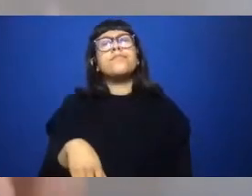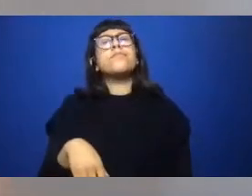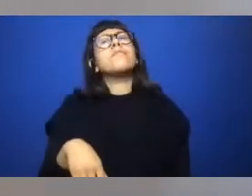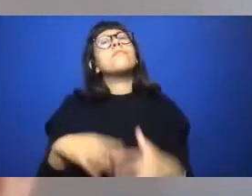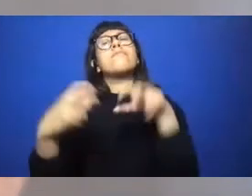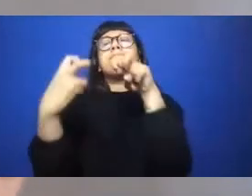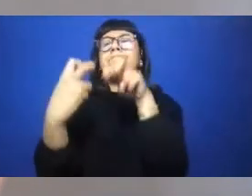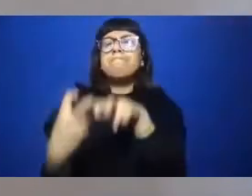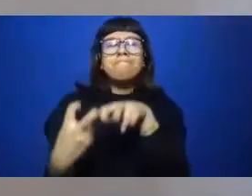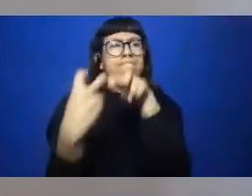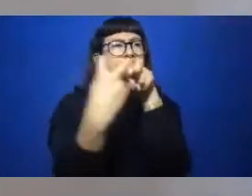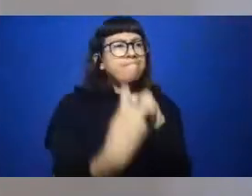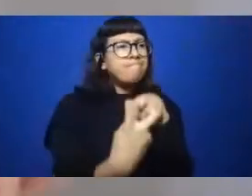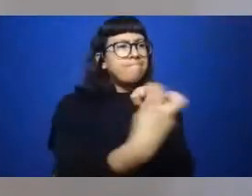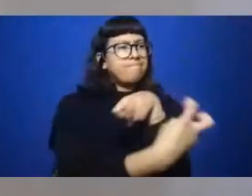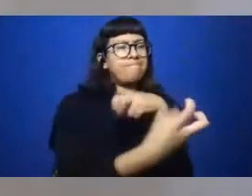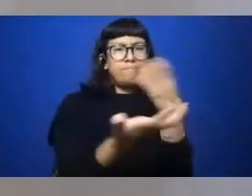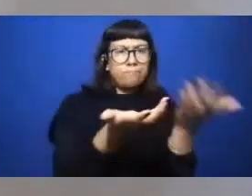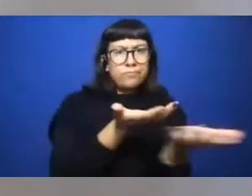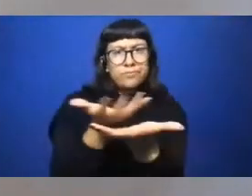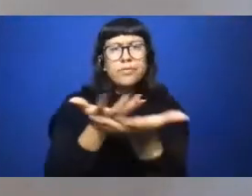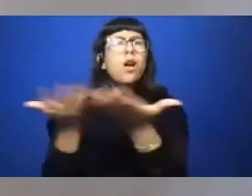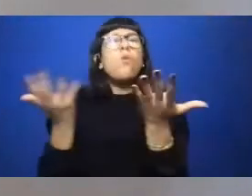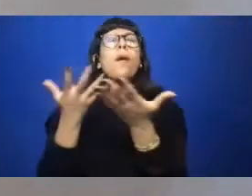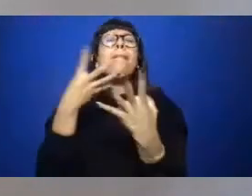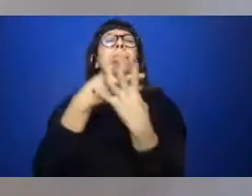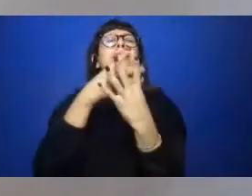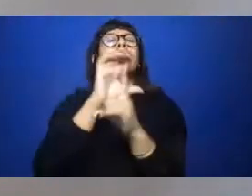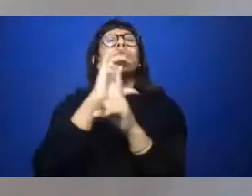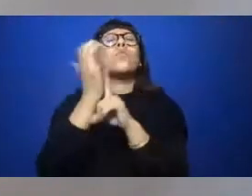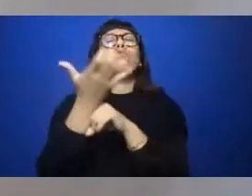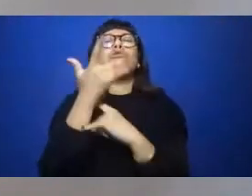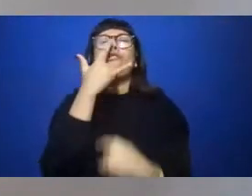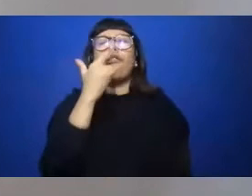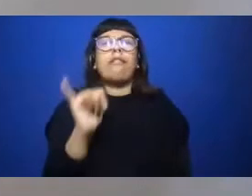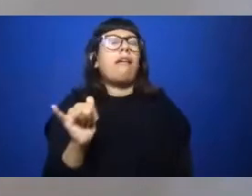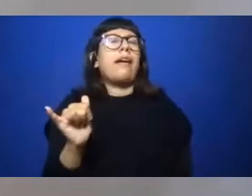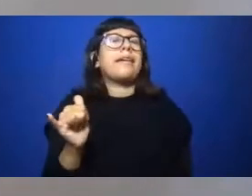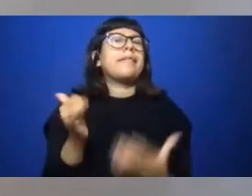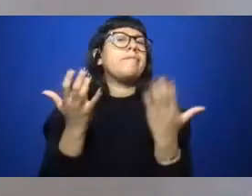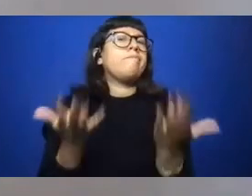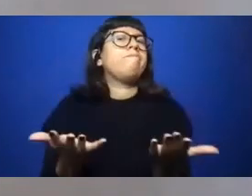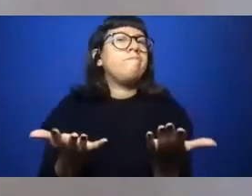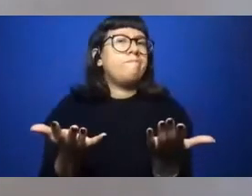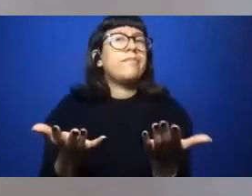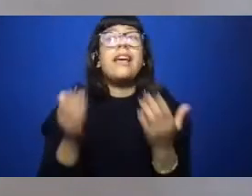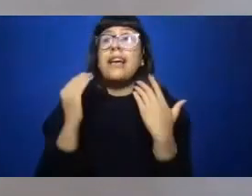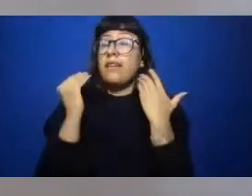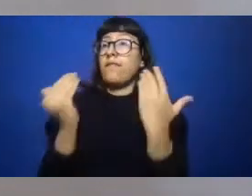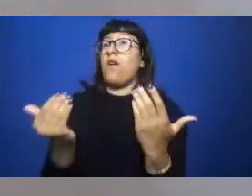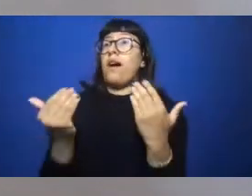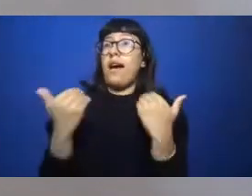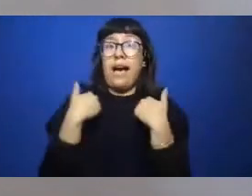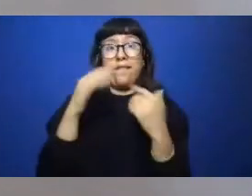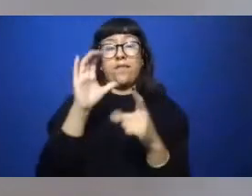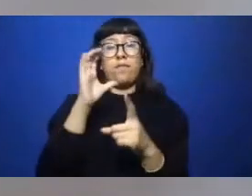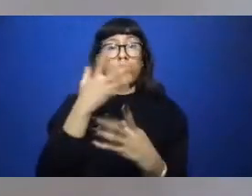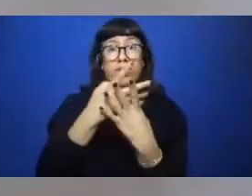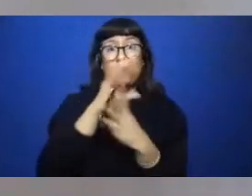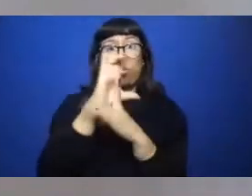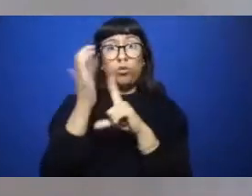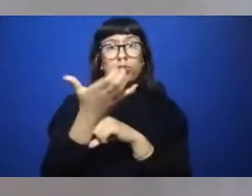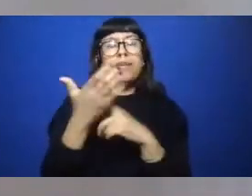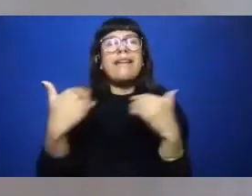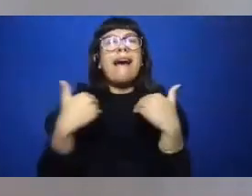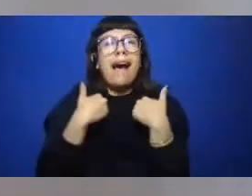like, what would a prison culture look like if it was rooted in human dignity. And the people that we